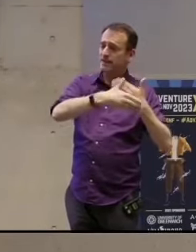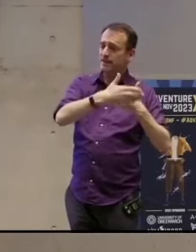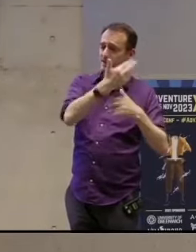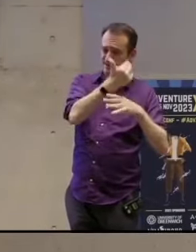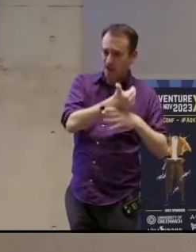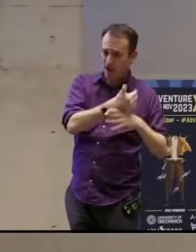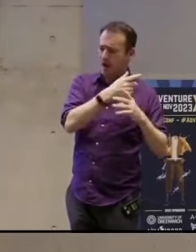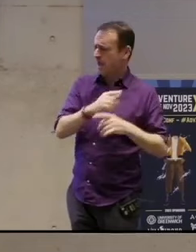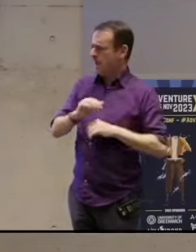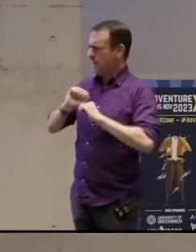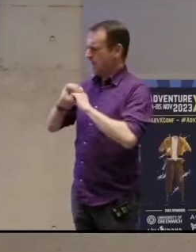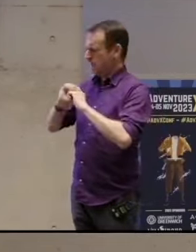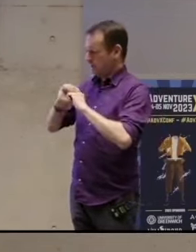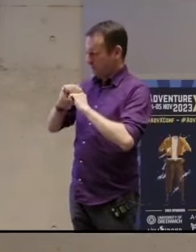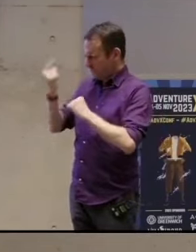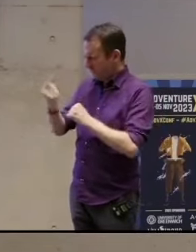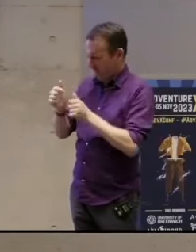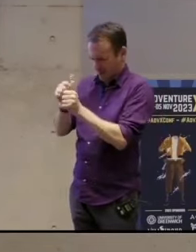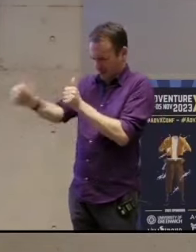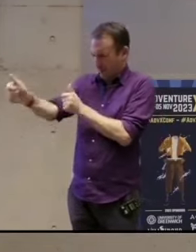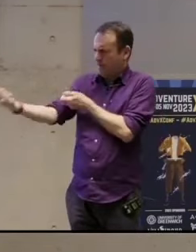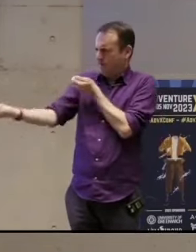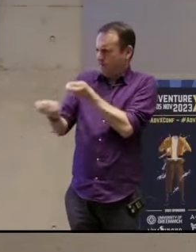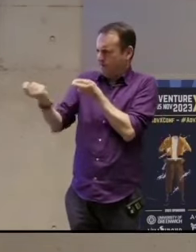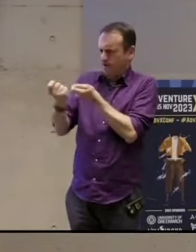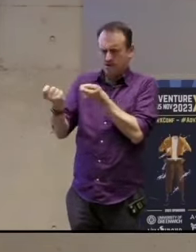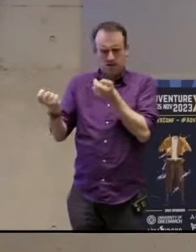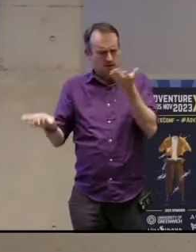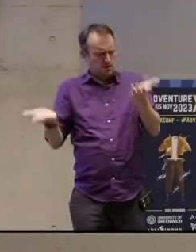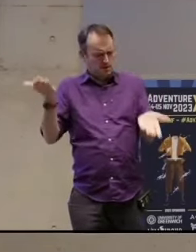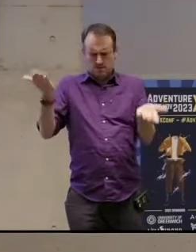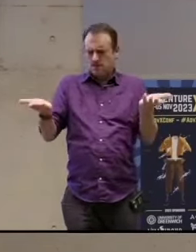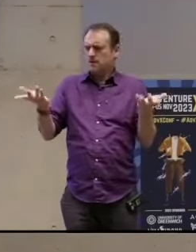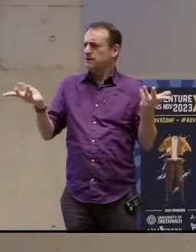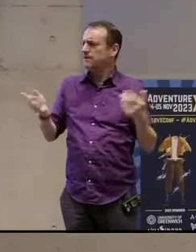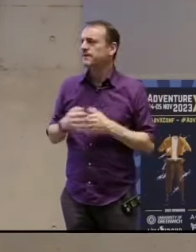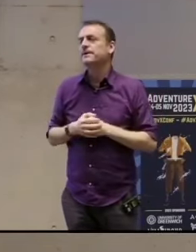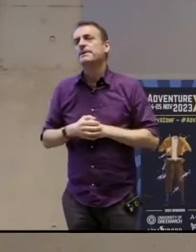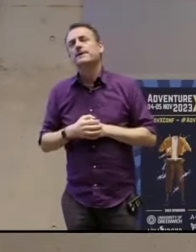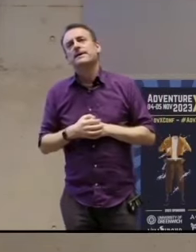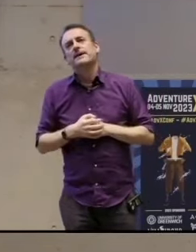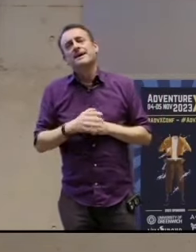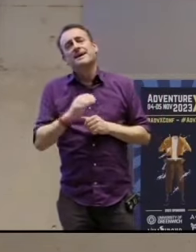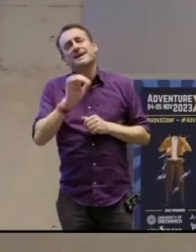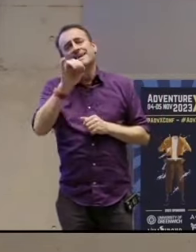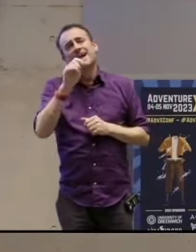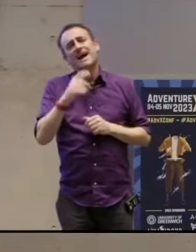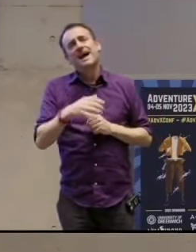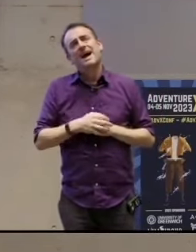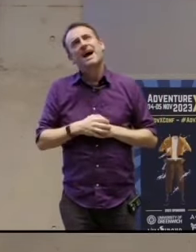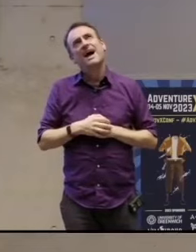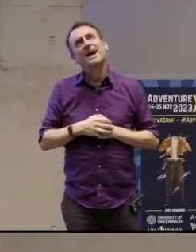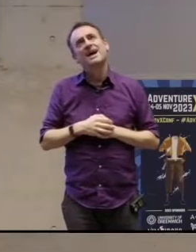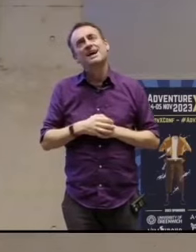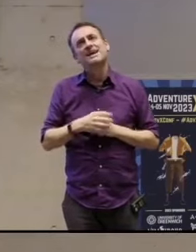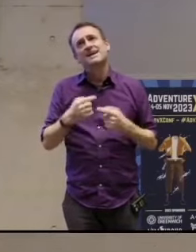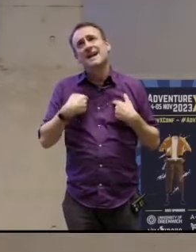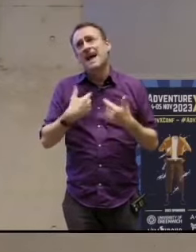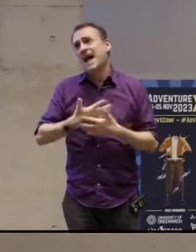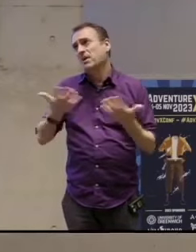It sounds very intense. So, yeah, I'm really curious. Yeah, anyone?